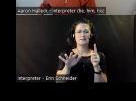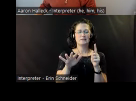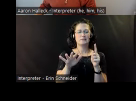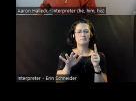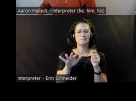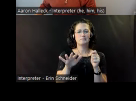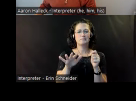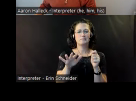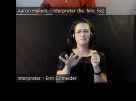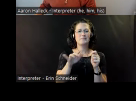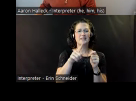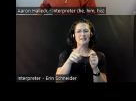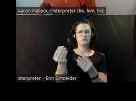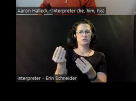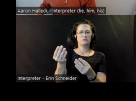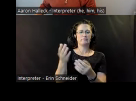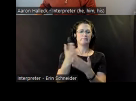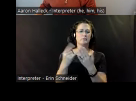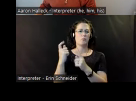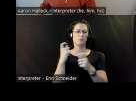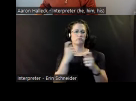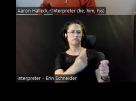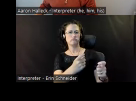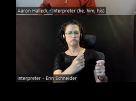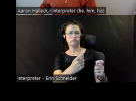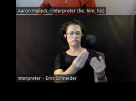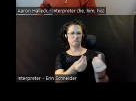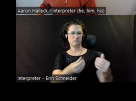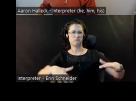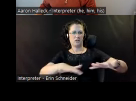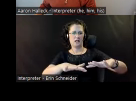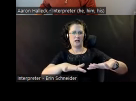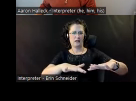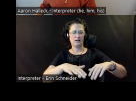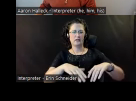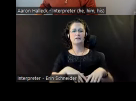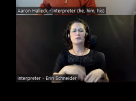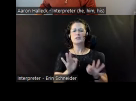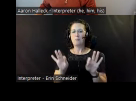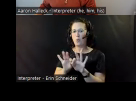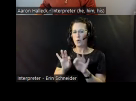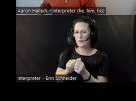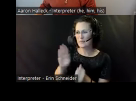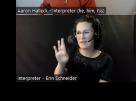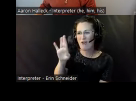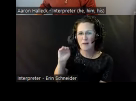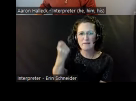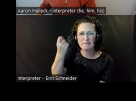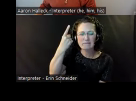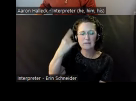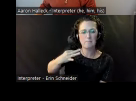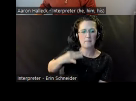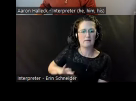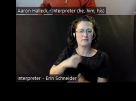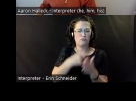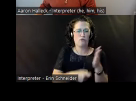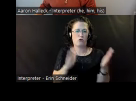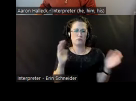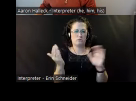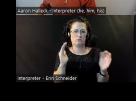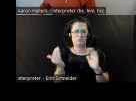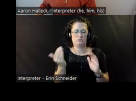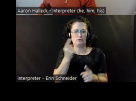a plot. This is also really important, I think, with BRMs, is you've got to get really good at understanding benefits versus costs and